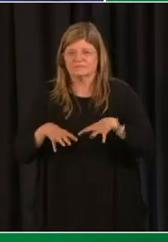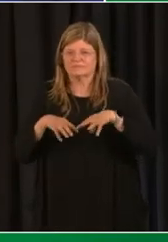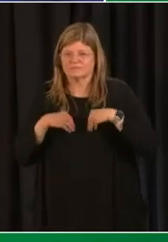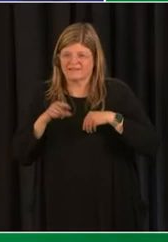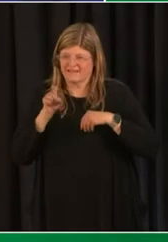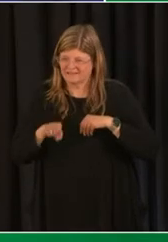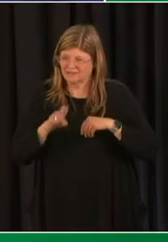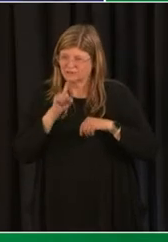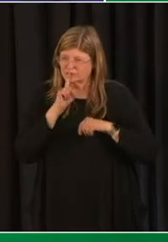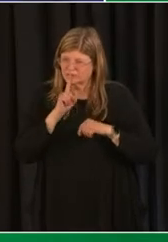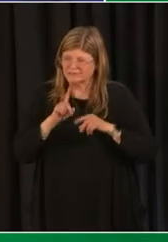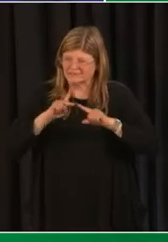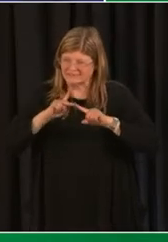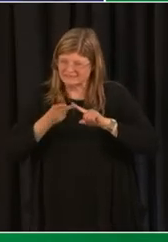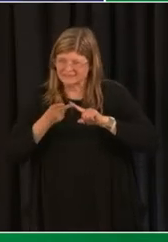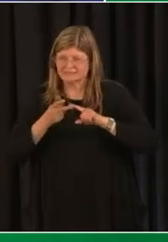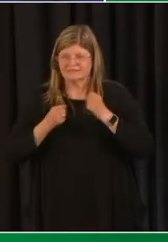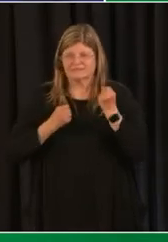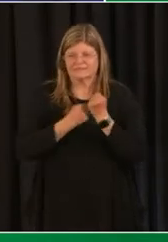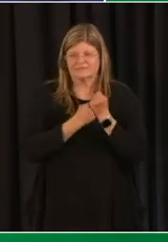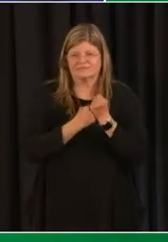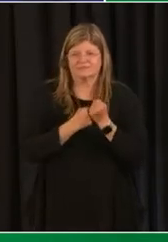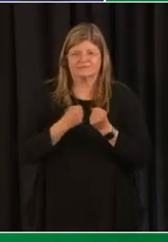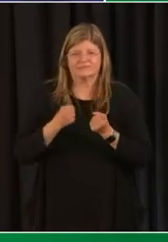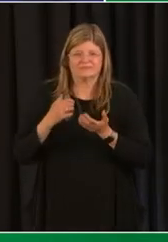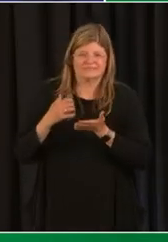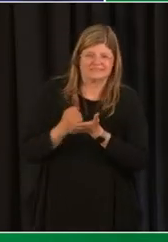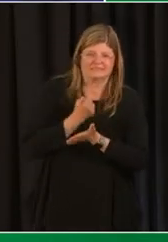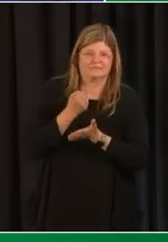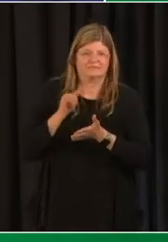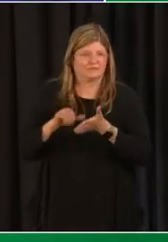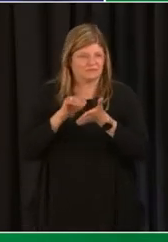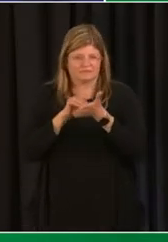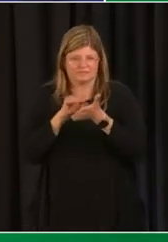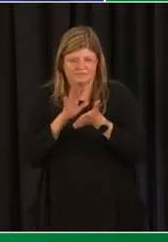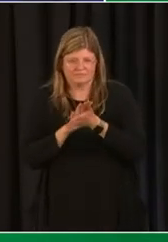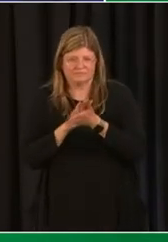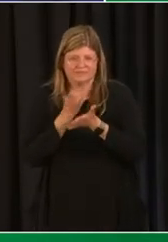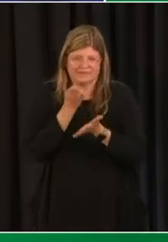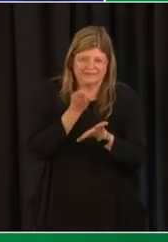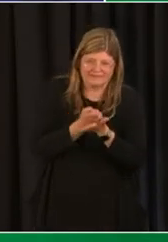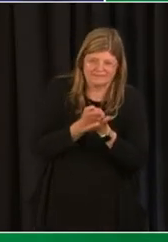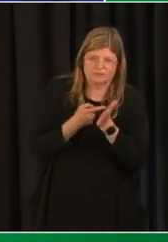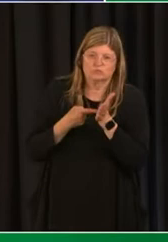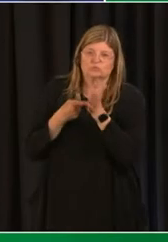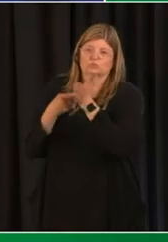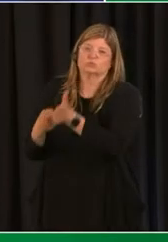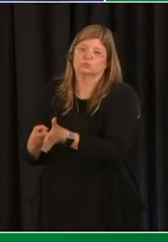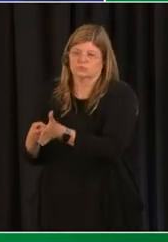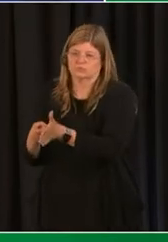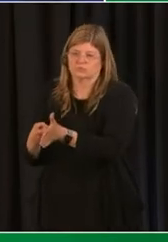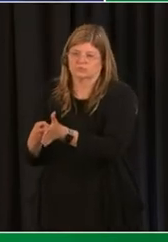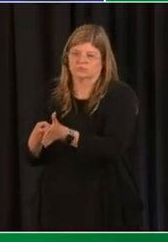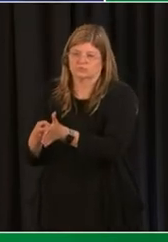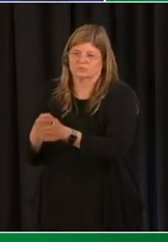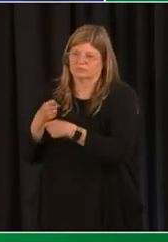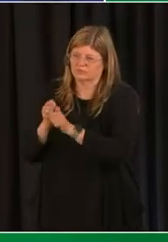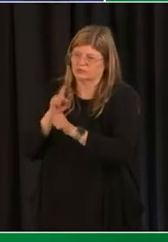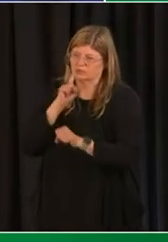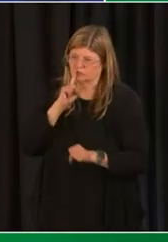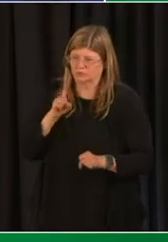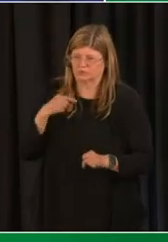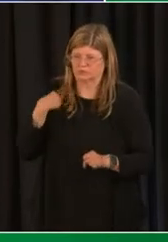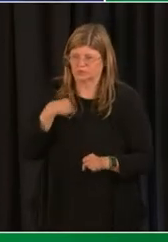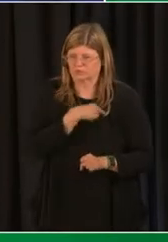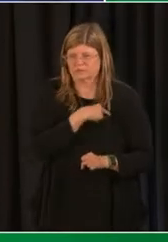has to be secondary after we've tried to obtain the documents, the evidences to show. So it's part of just making sure that